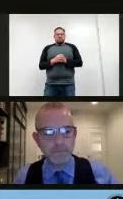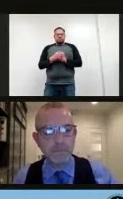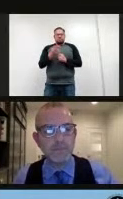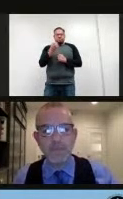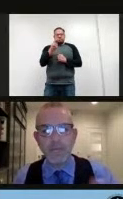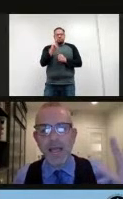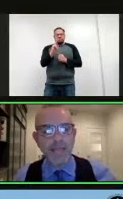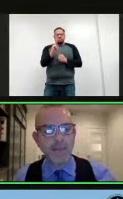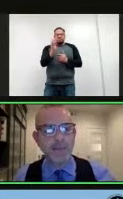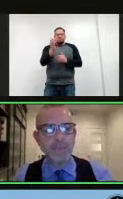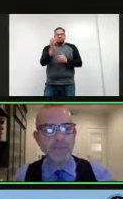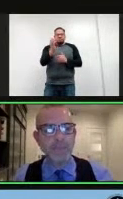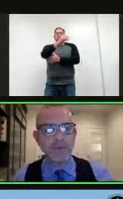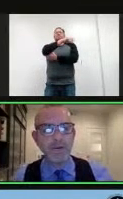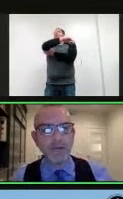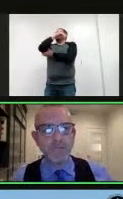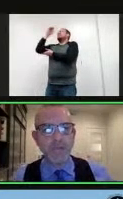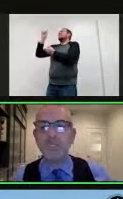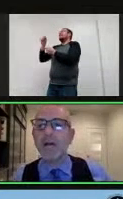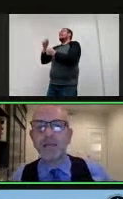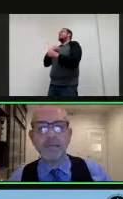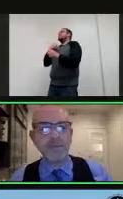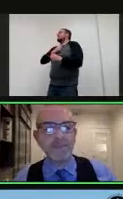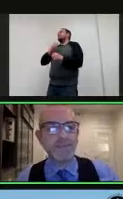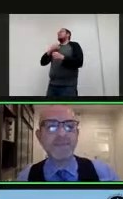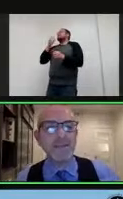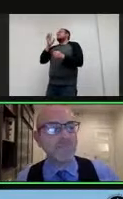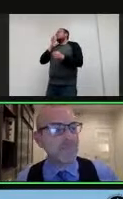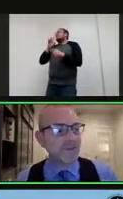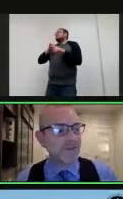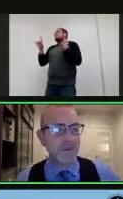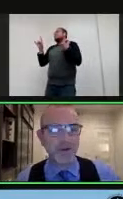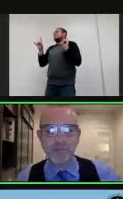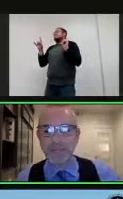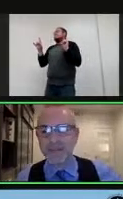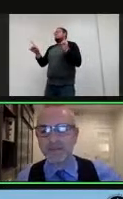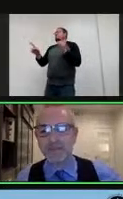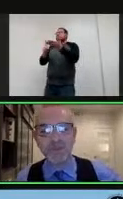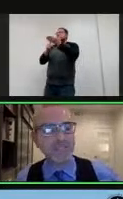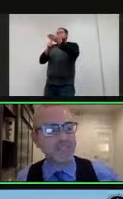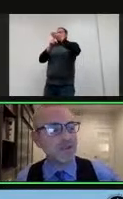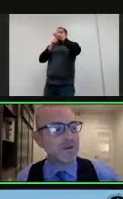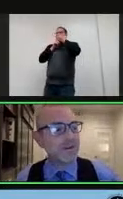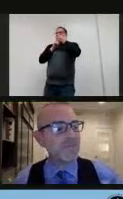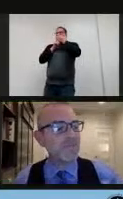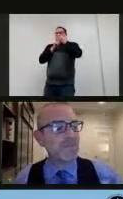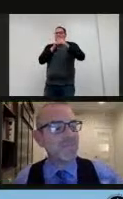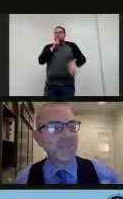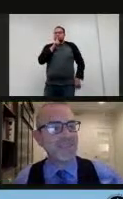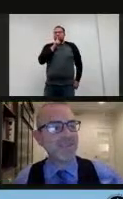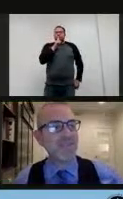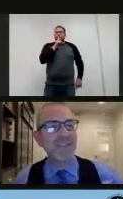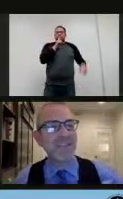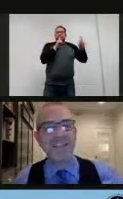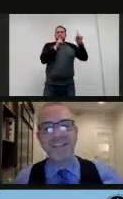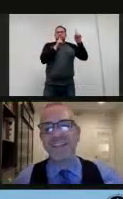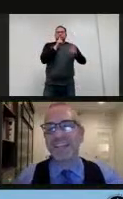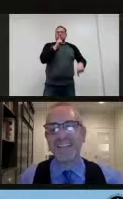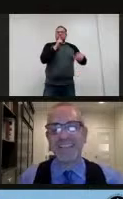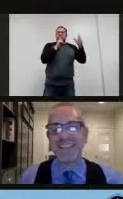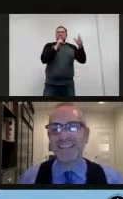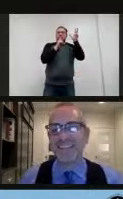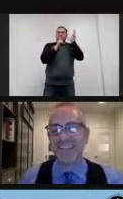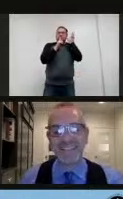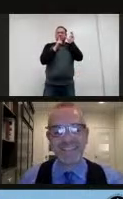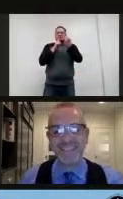Hank, are you there? I am. I'm sorry. Okay. I was talking, but apparently nobody heard me because I was muted. So. Oh, and I'd also